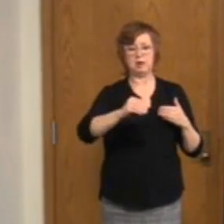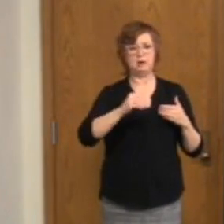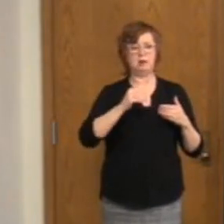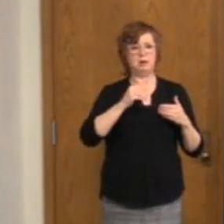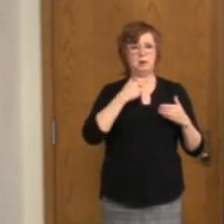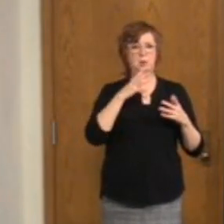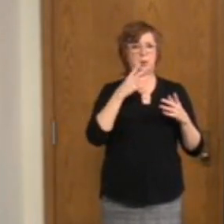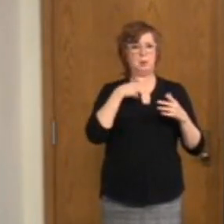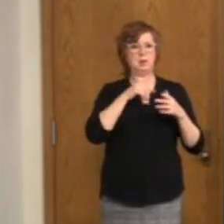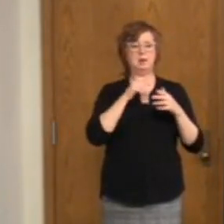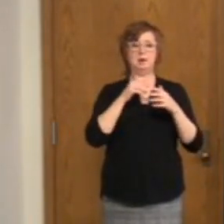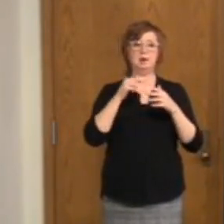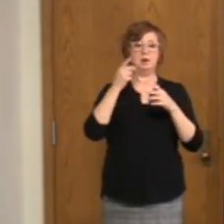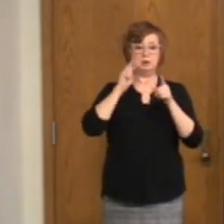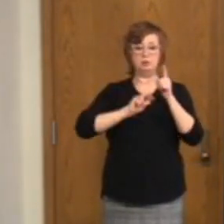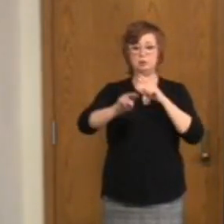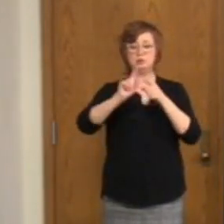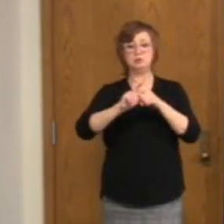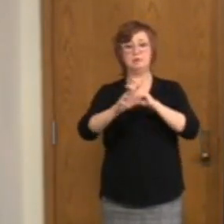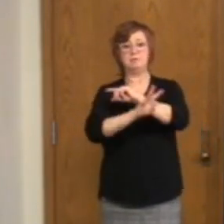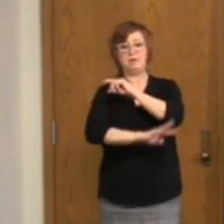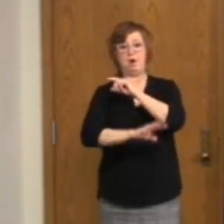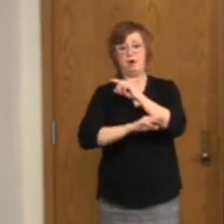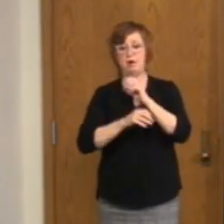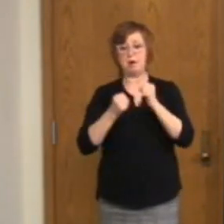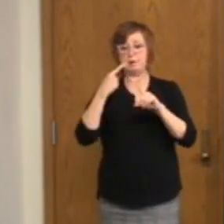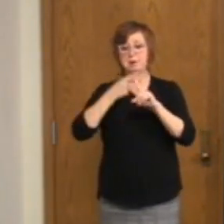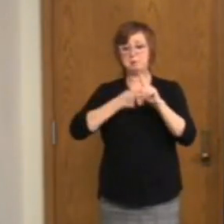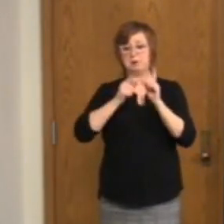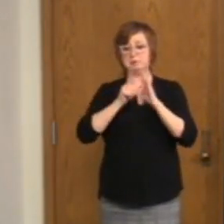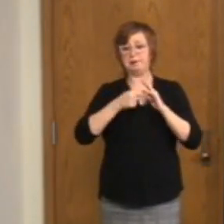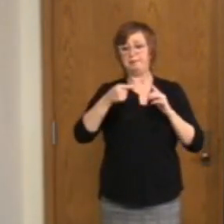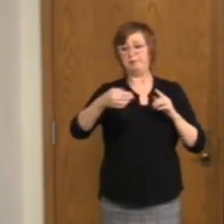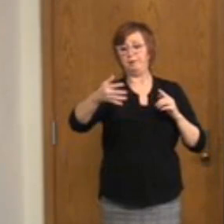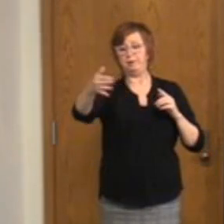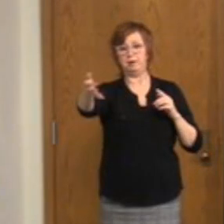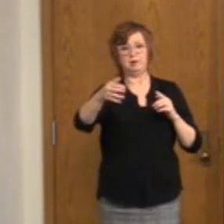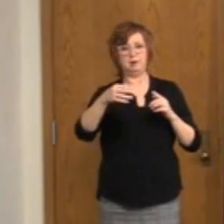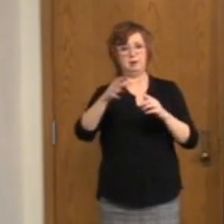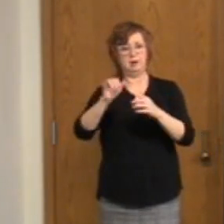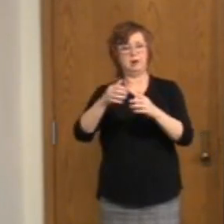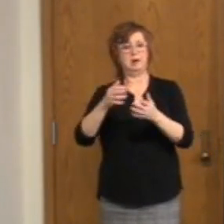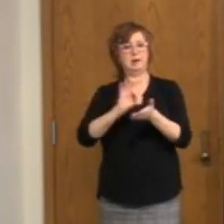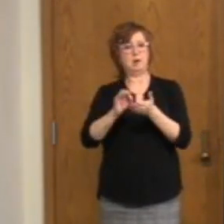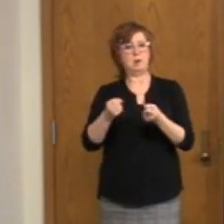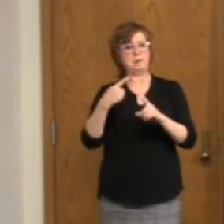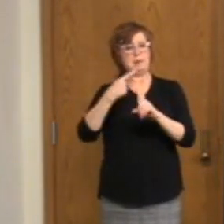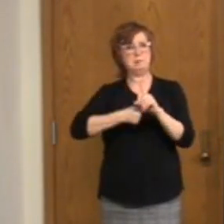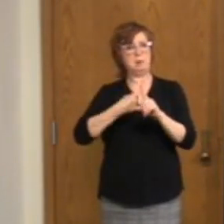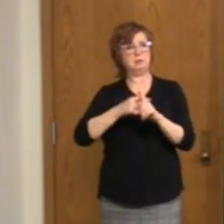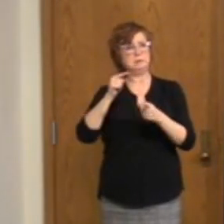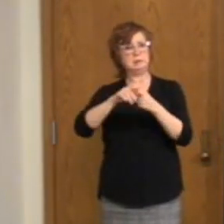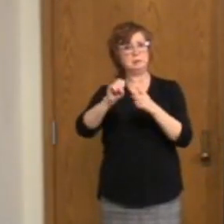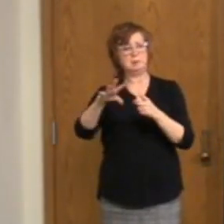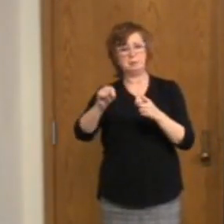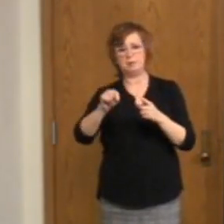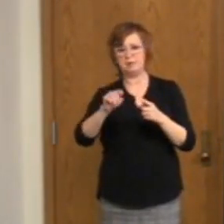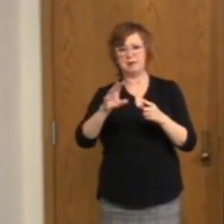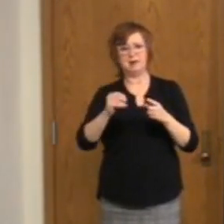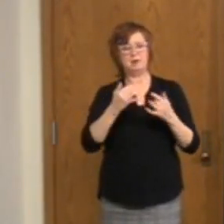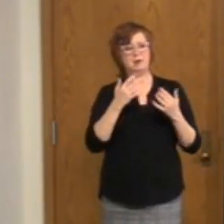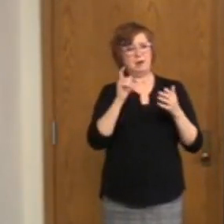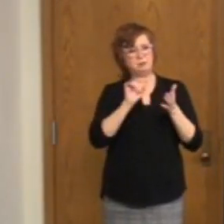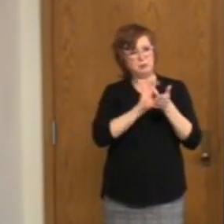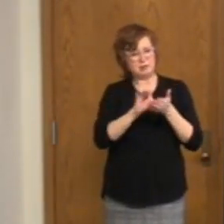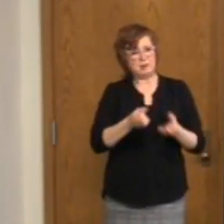So positive news. I think Dr. Shahab and his colleagues continue to have conversations across the province, but